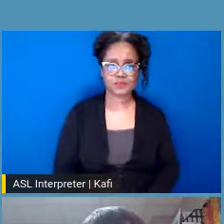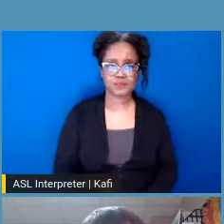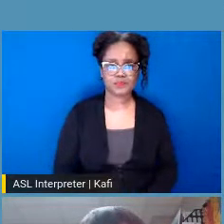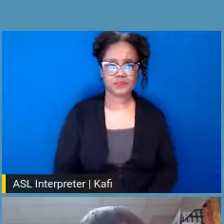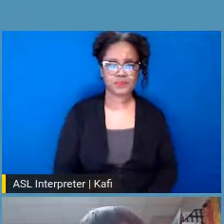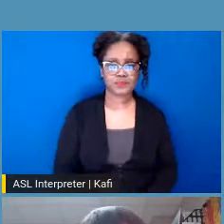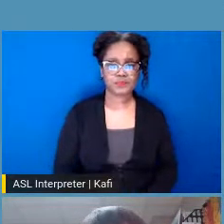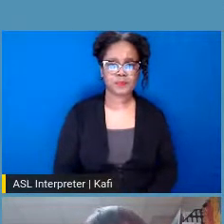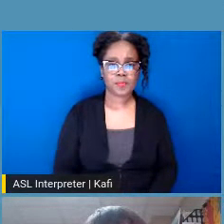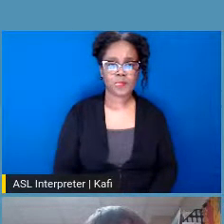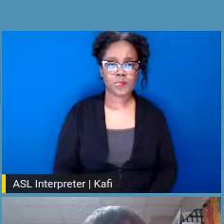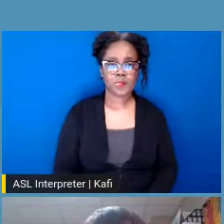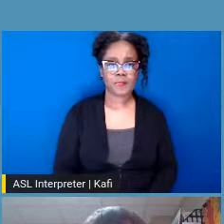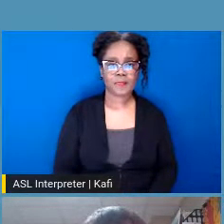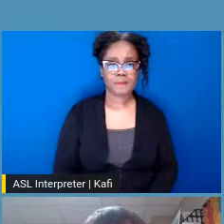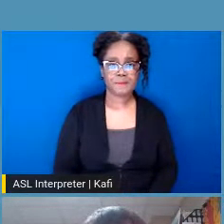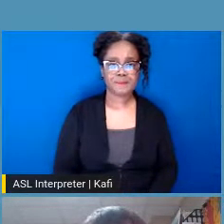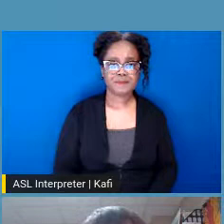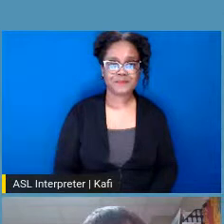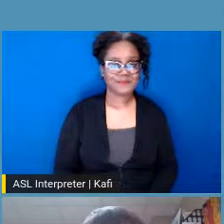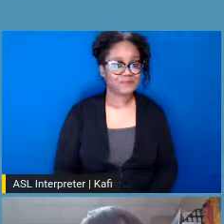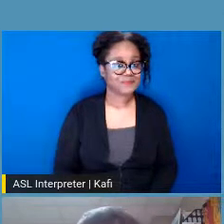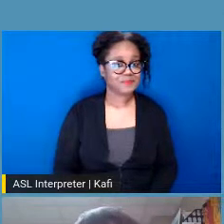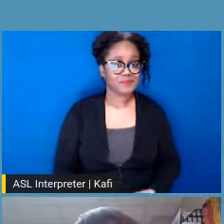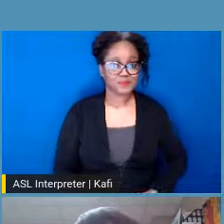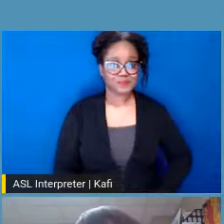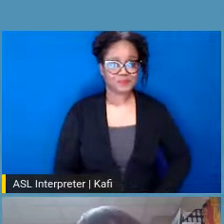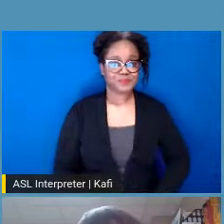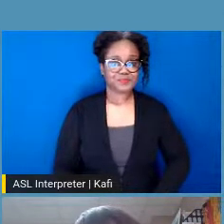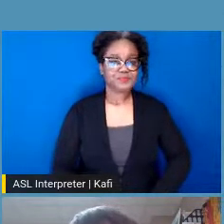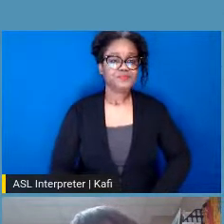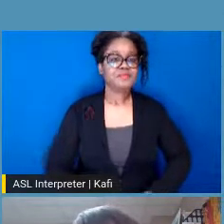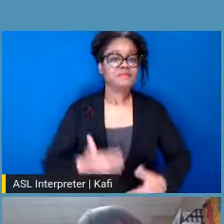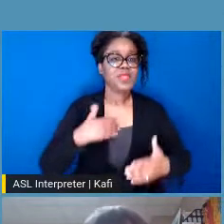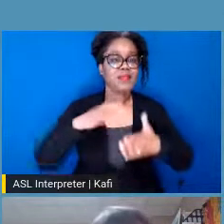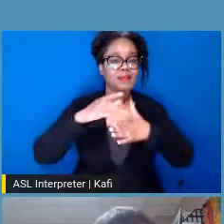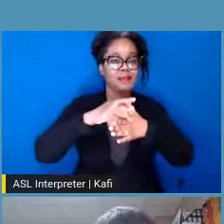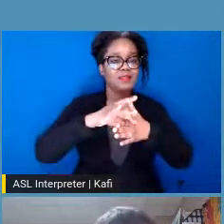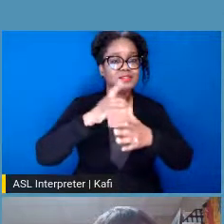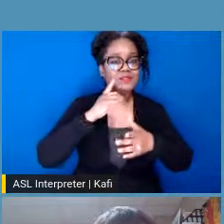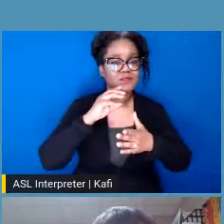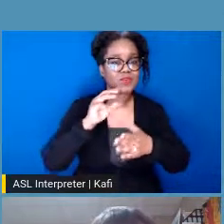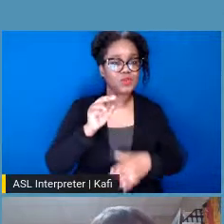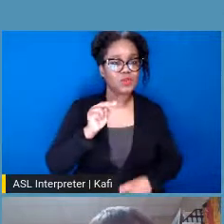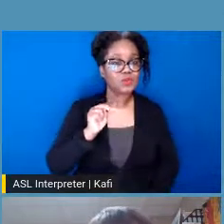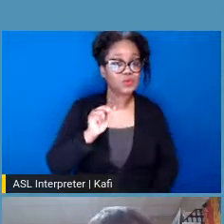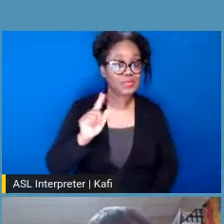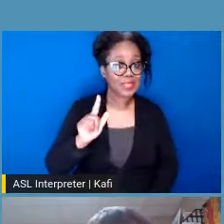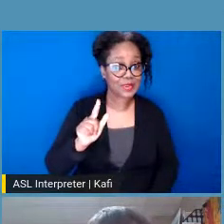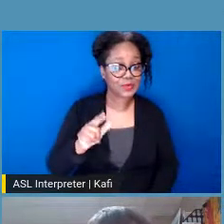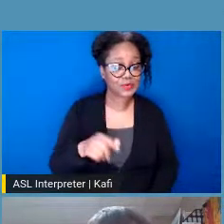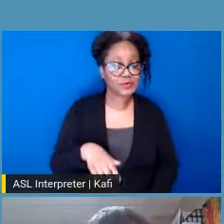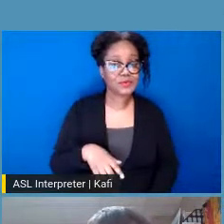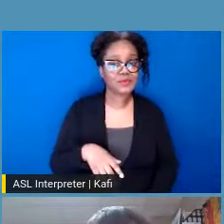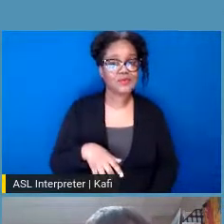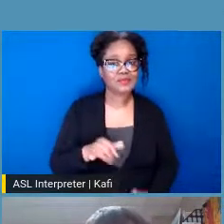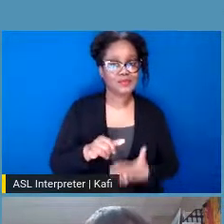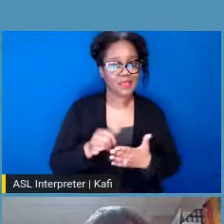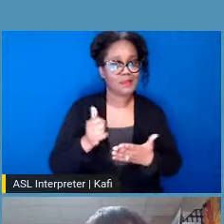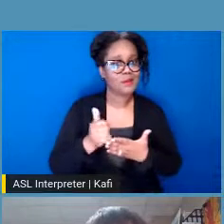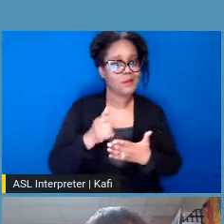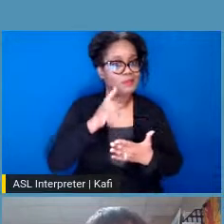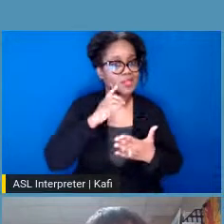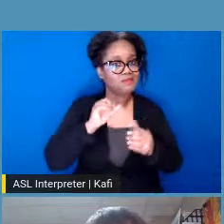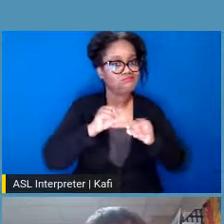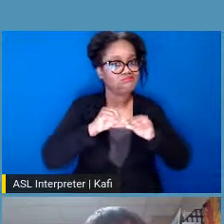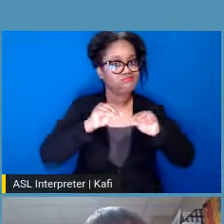our newsletter, which again reaches often a different audience than than the folks that